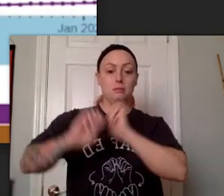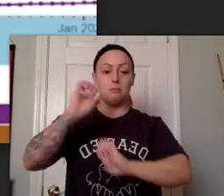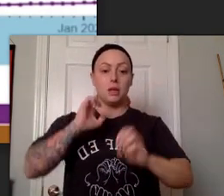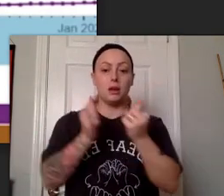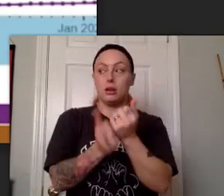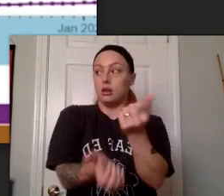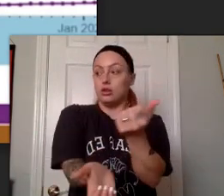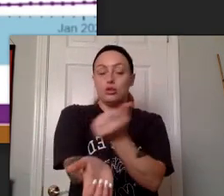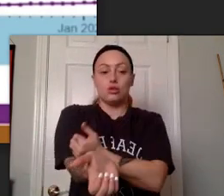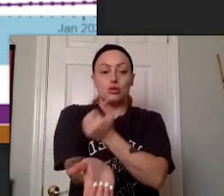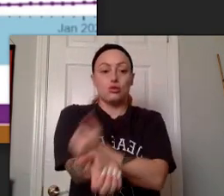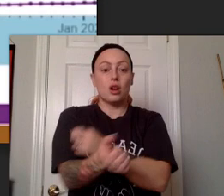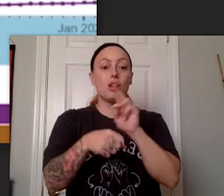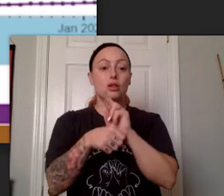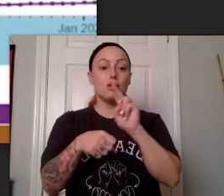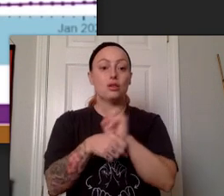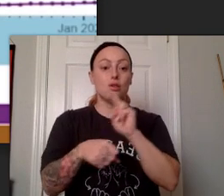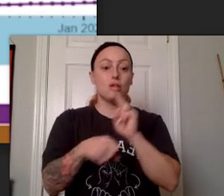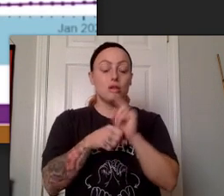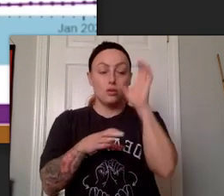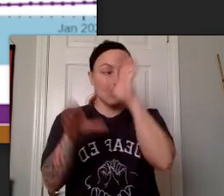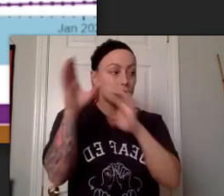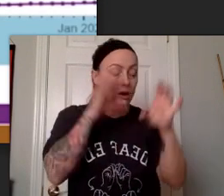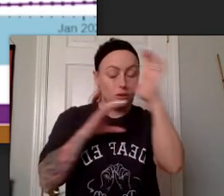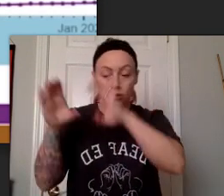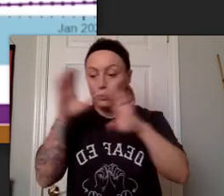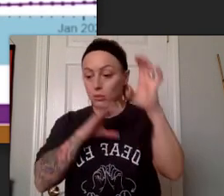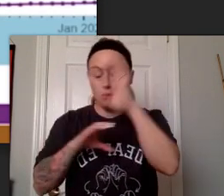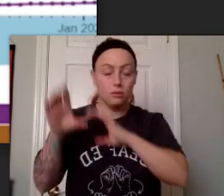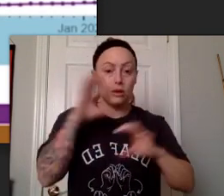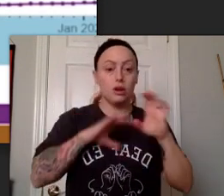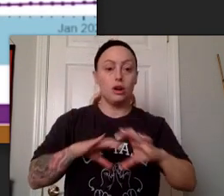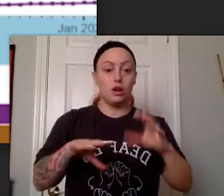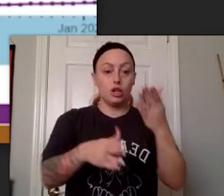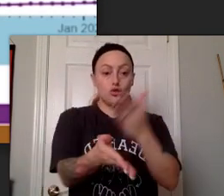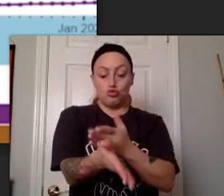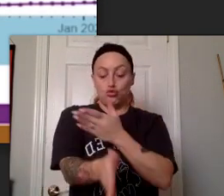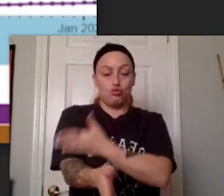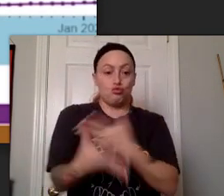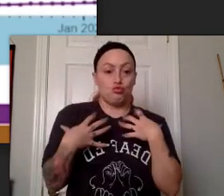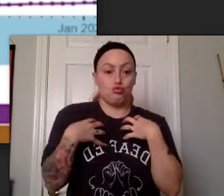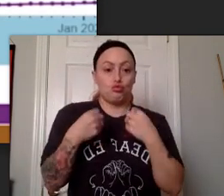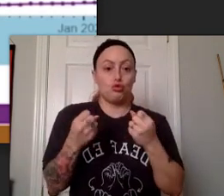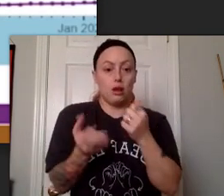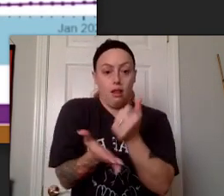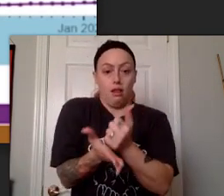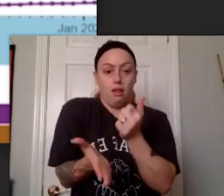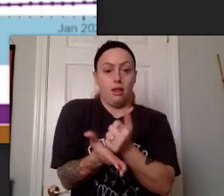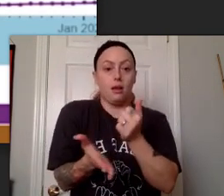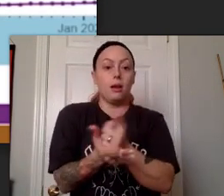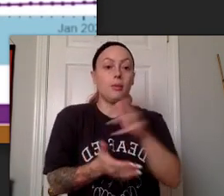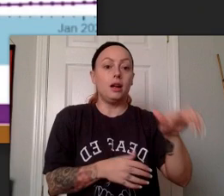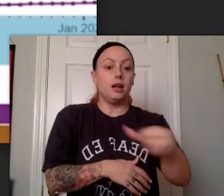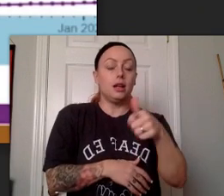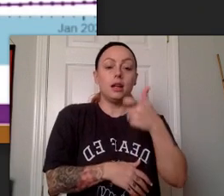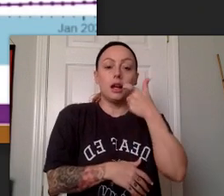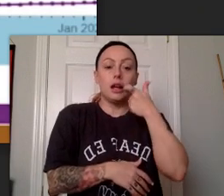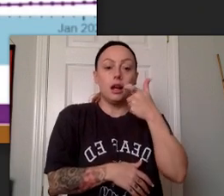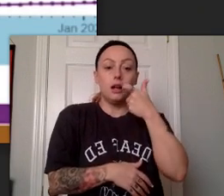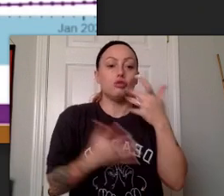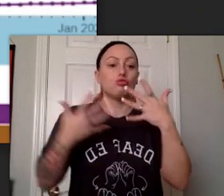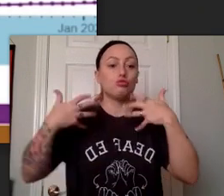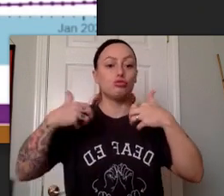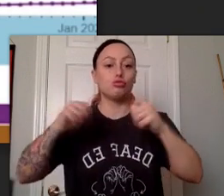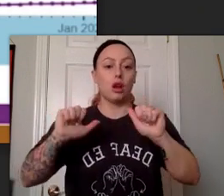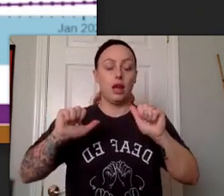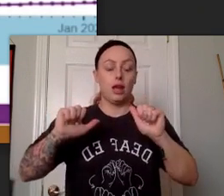real treatment for very real pain. Any addict is trying to treat physical or